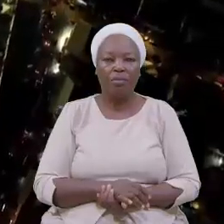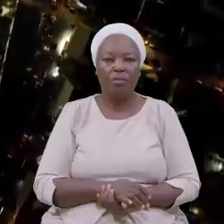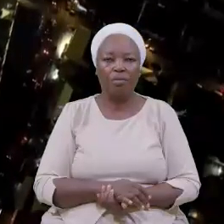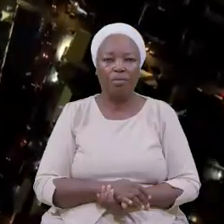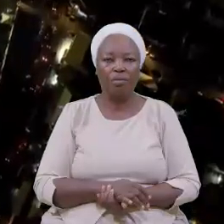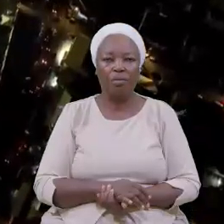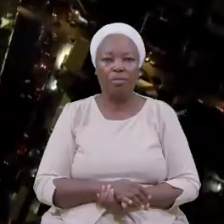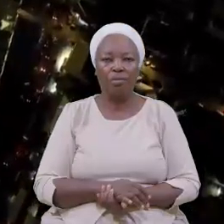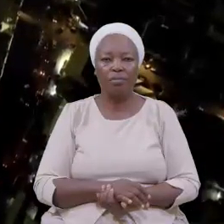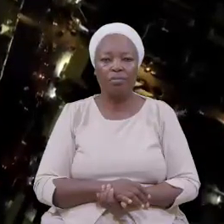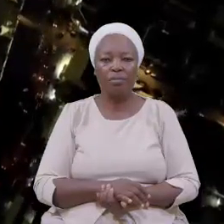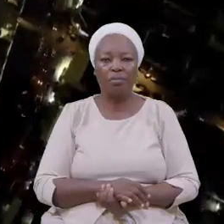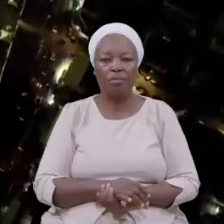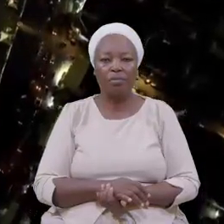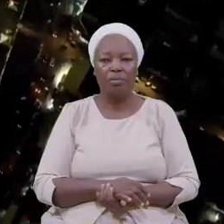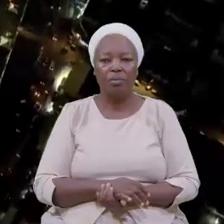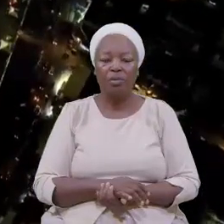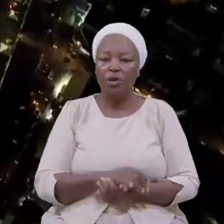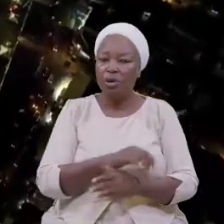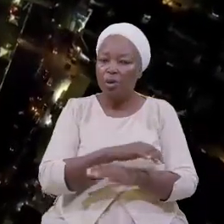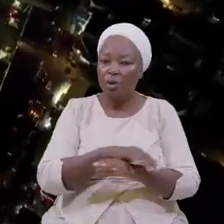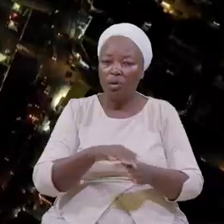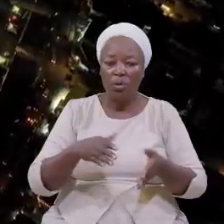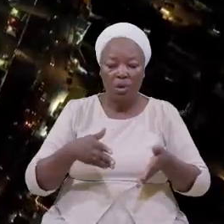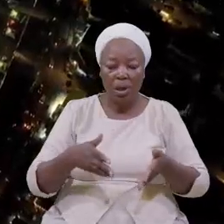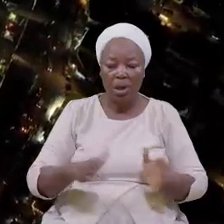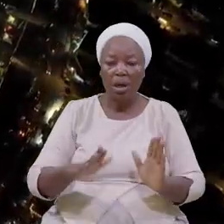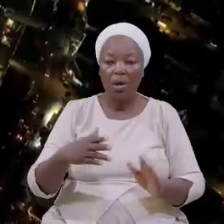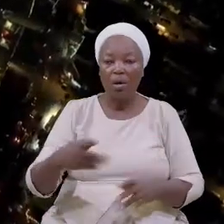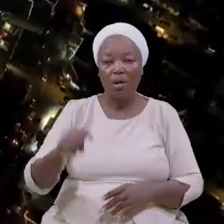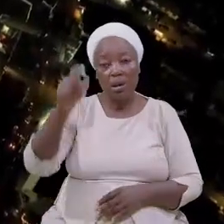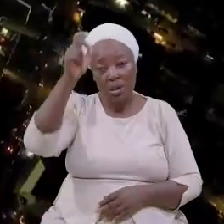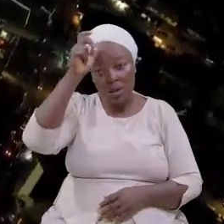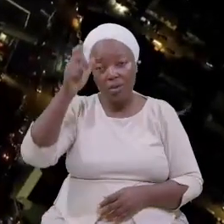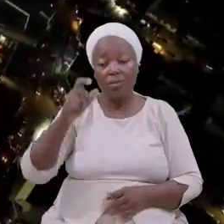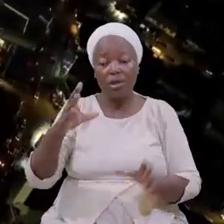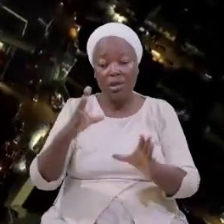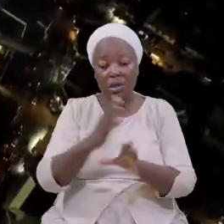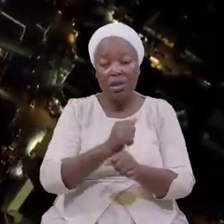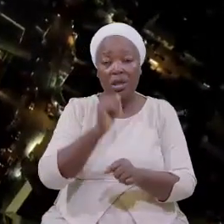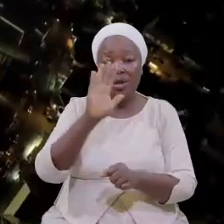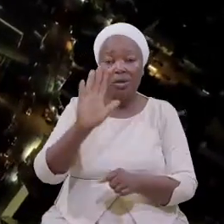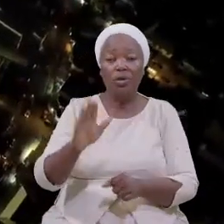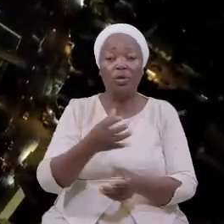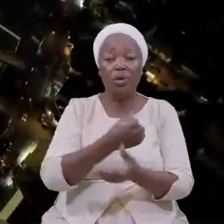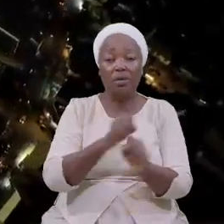let the devil snatch your salvation you have got.